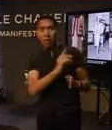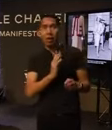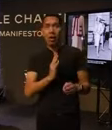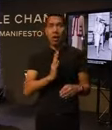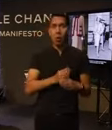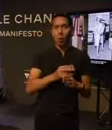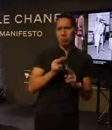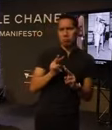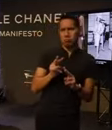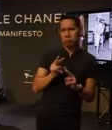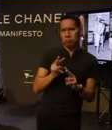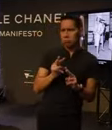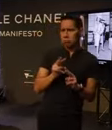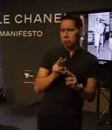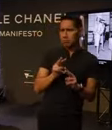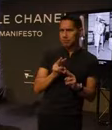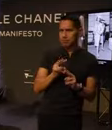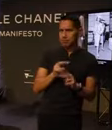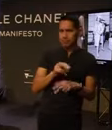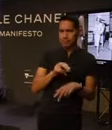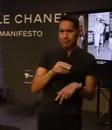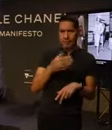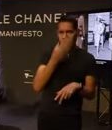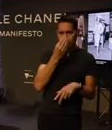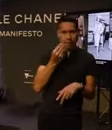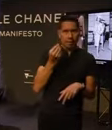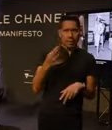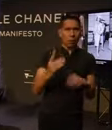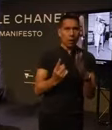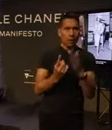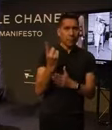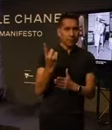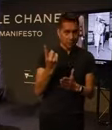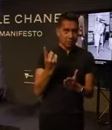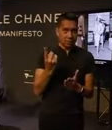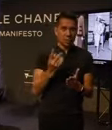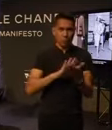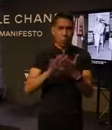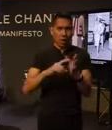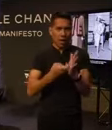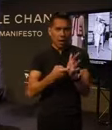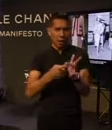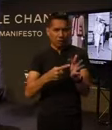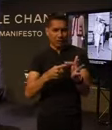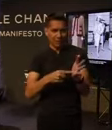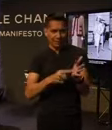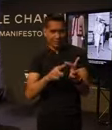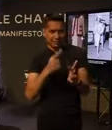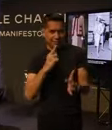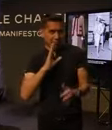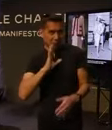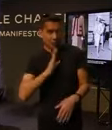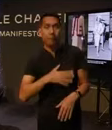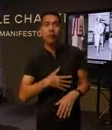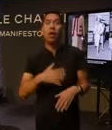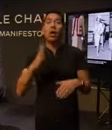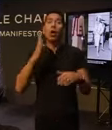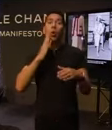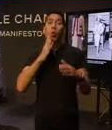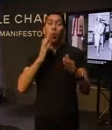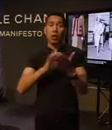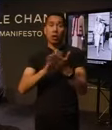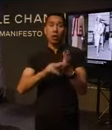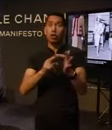quite dismayed by what was happening, as Harriette said. When she did come back, Paris